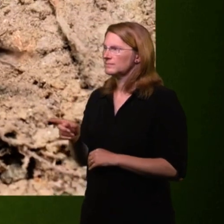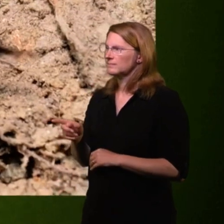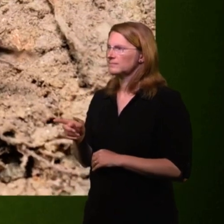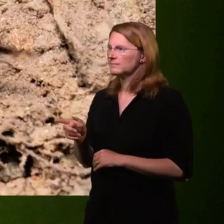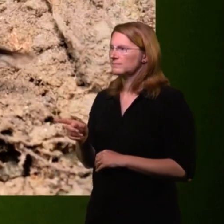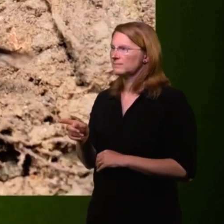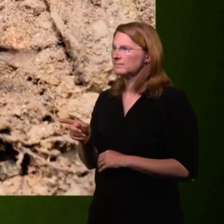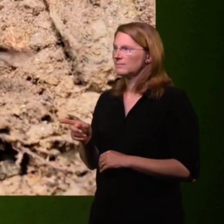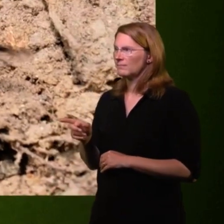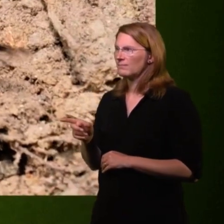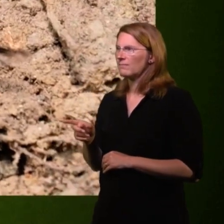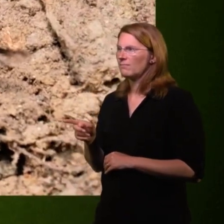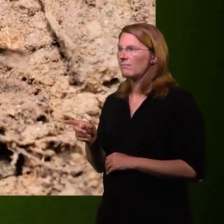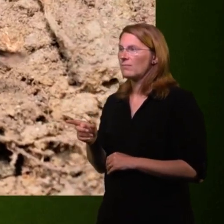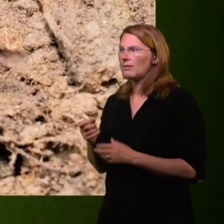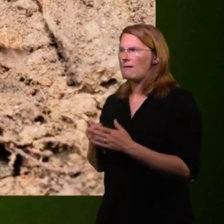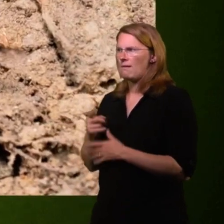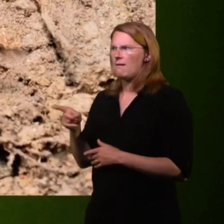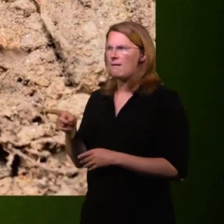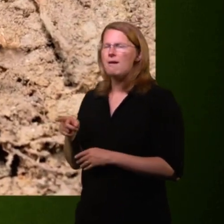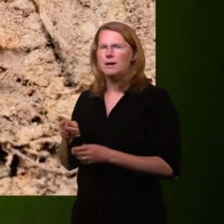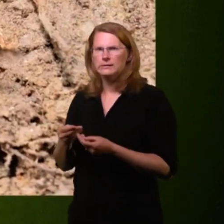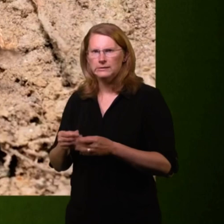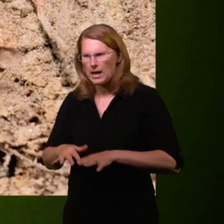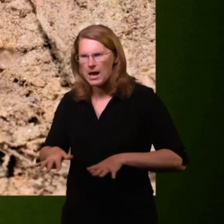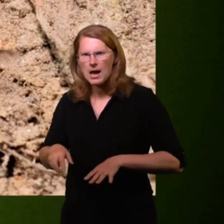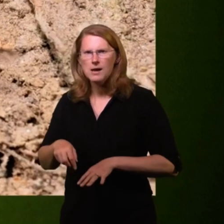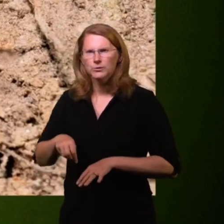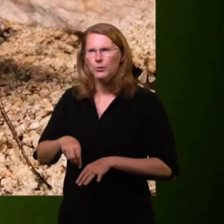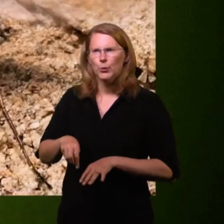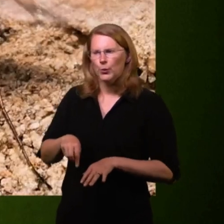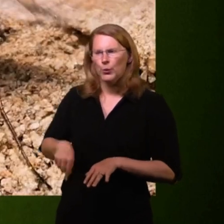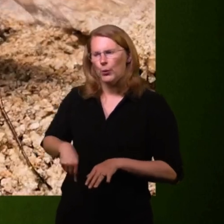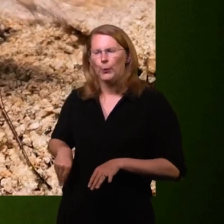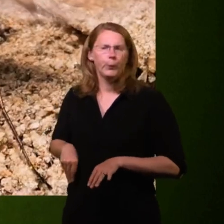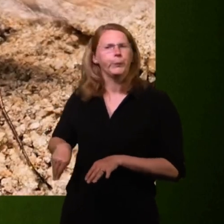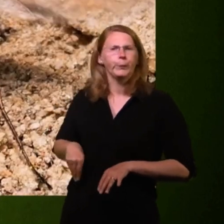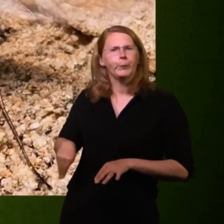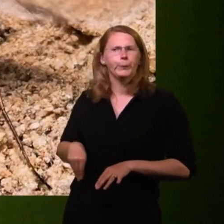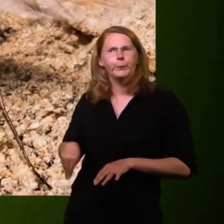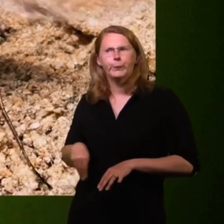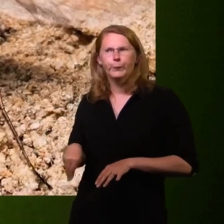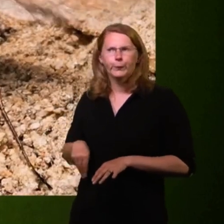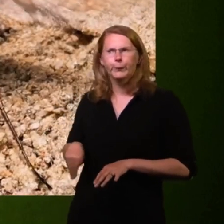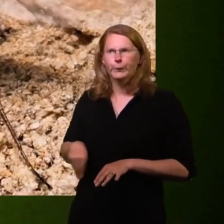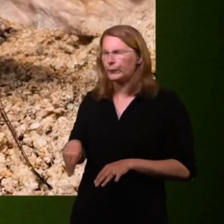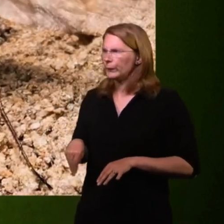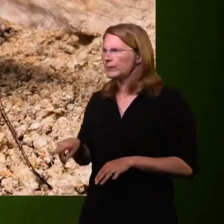She lands on some nearby sand and begins to dance.